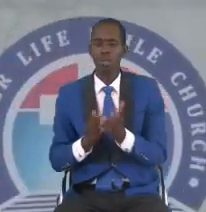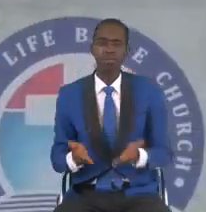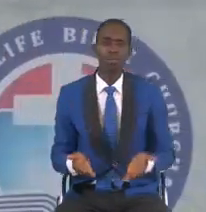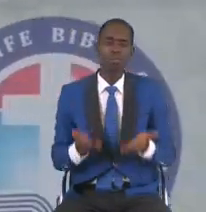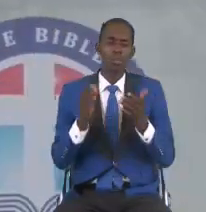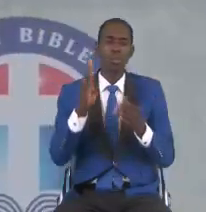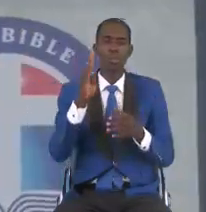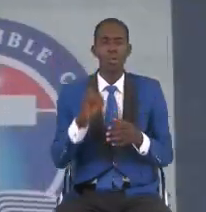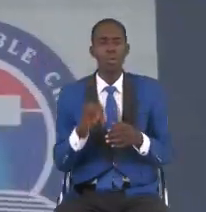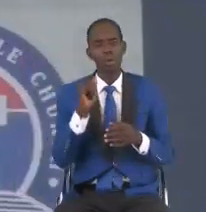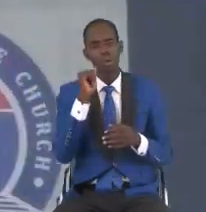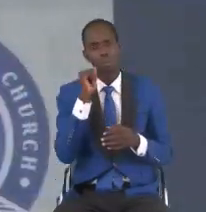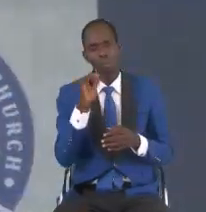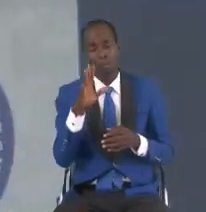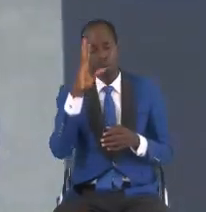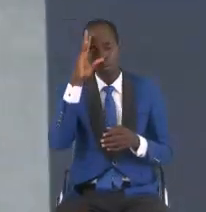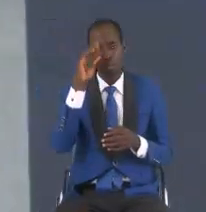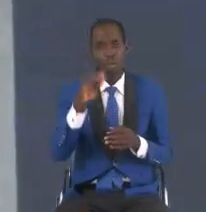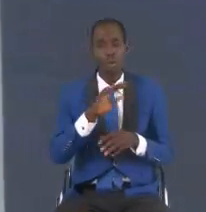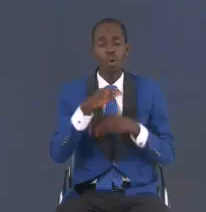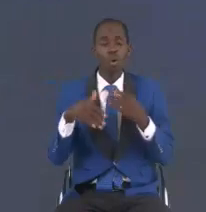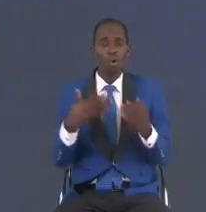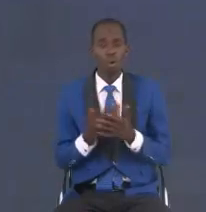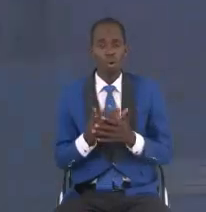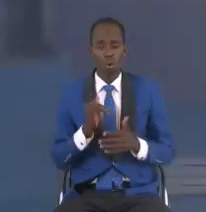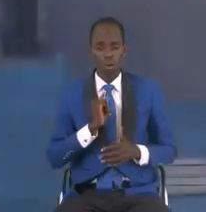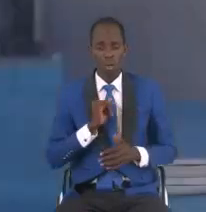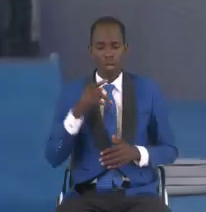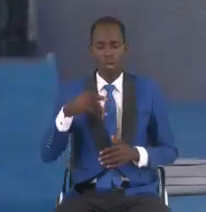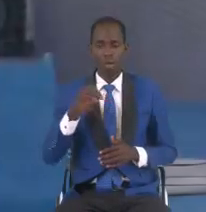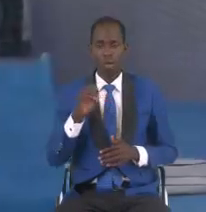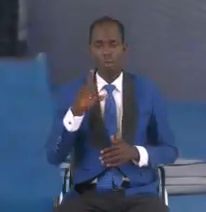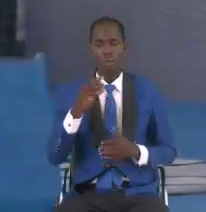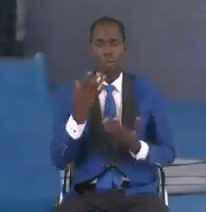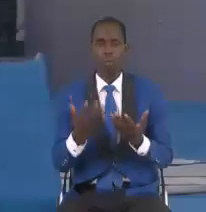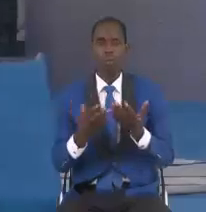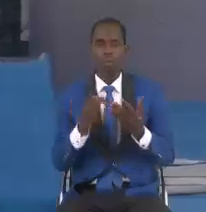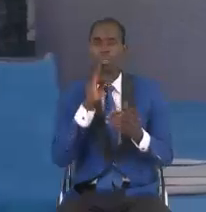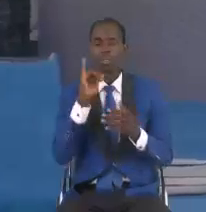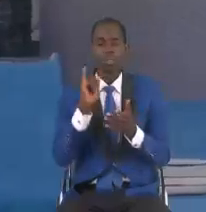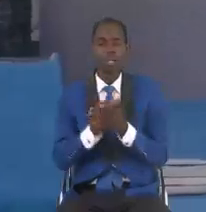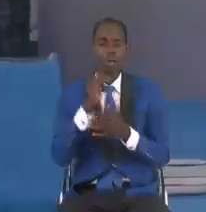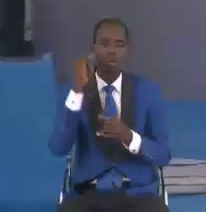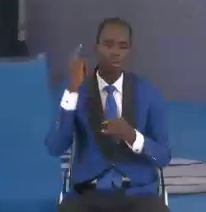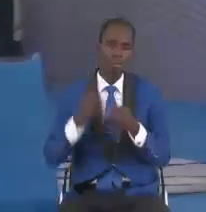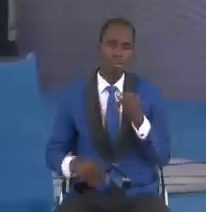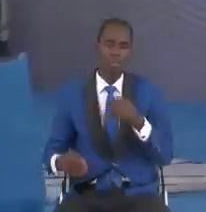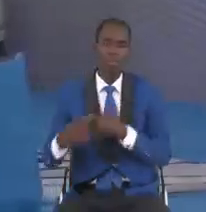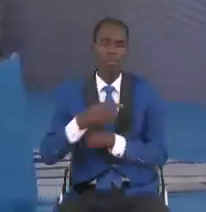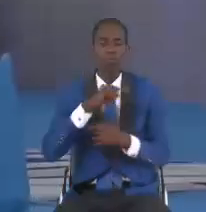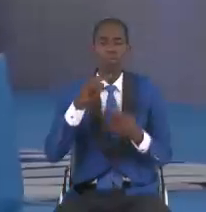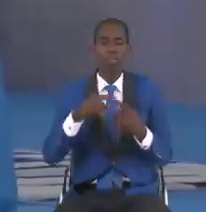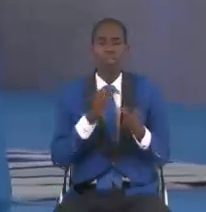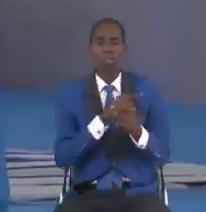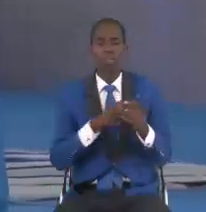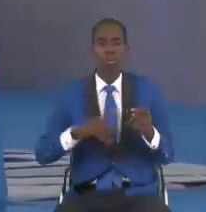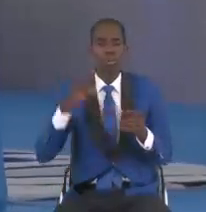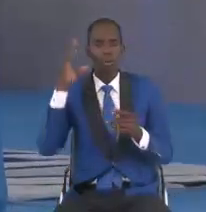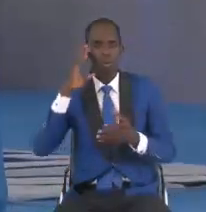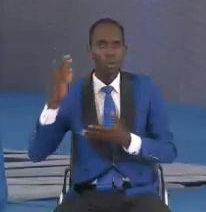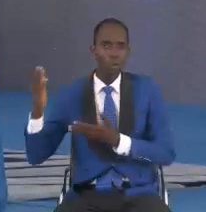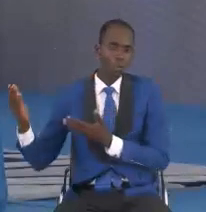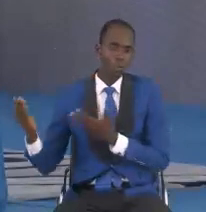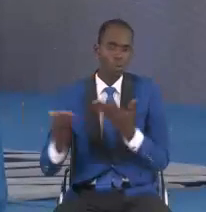men. He said, all I'm looking for is on that final day when God will dig out all the hidden